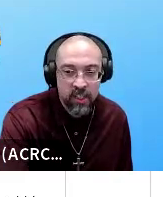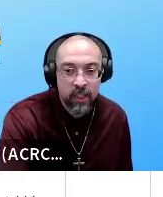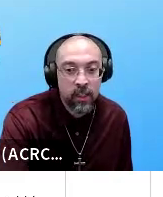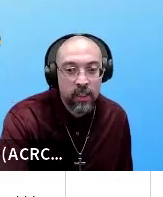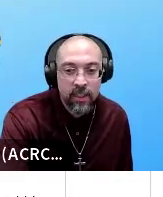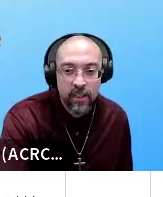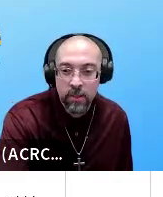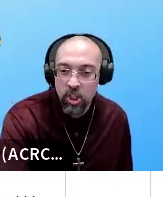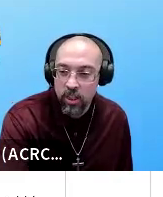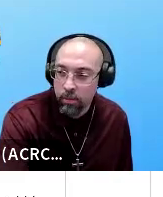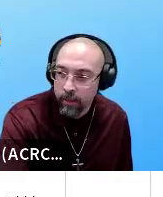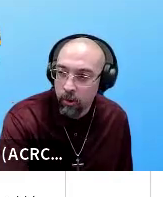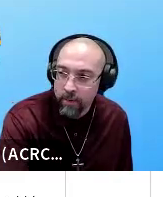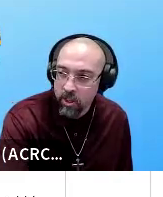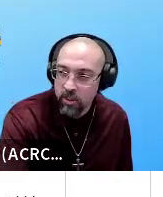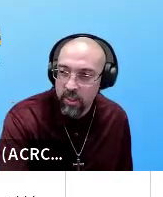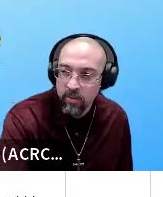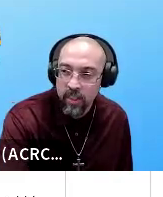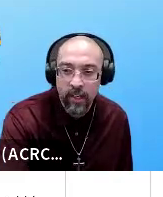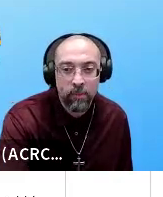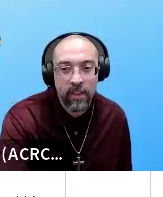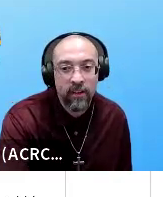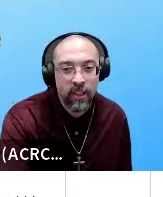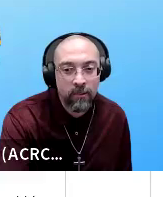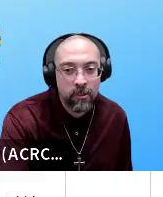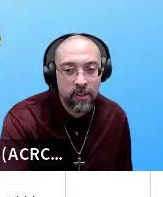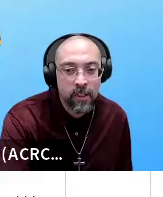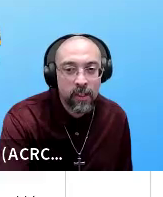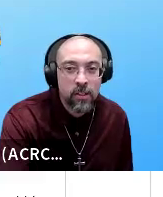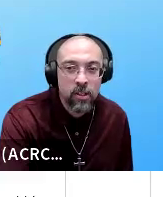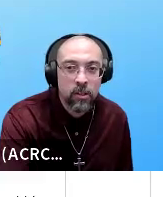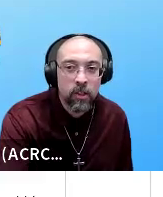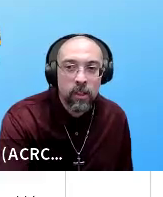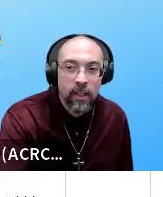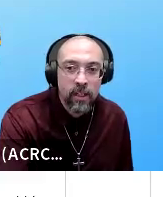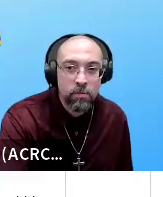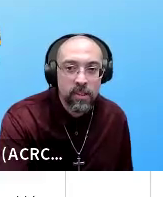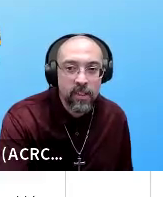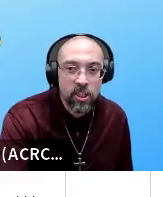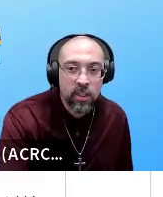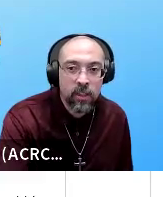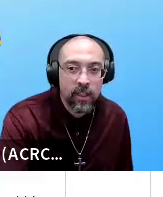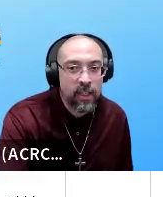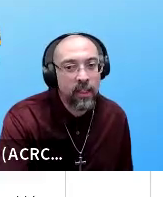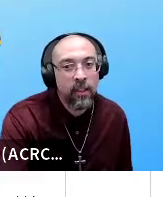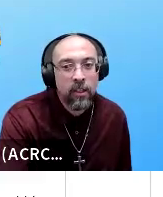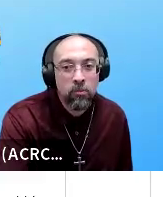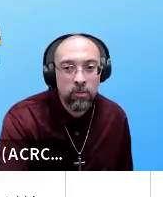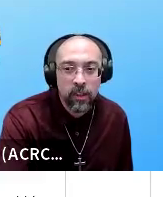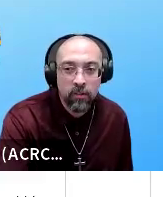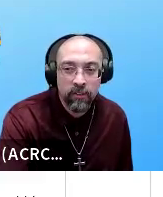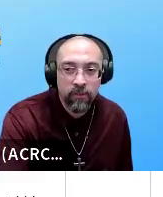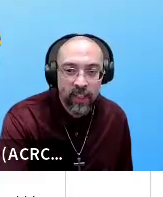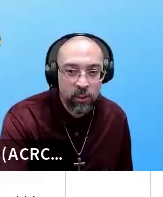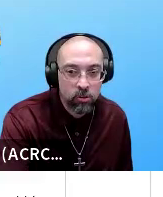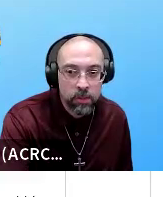to understand. They did mention to bring more pictures into it to help identify the words. So in this presentation, again,